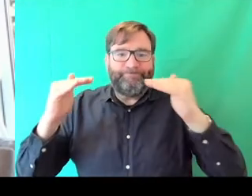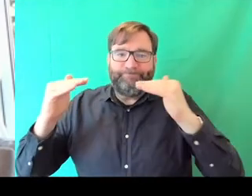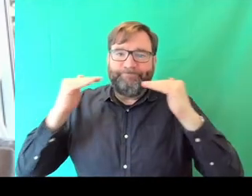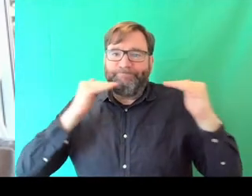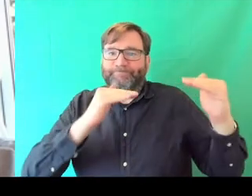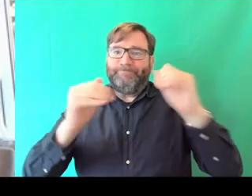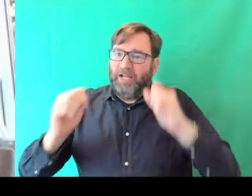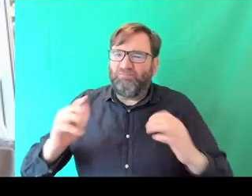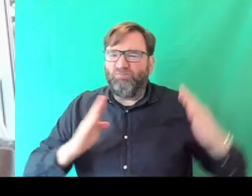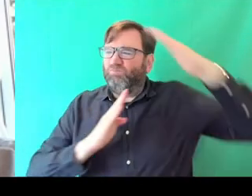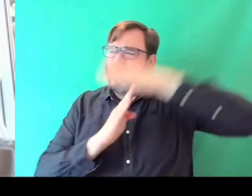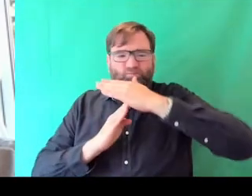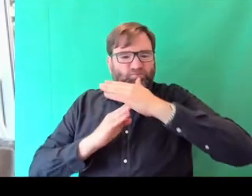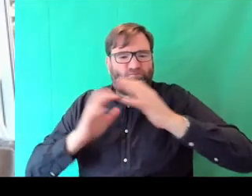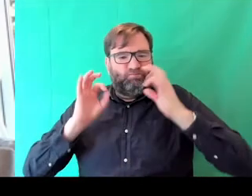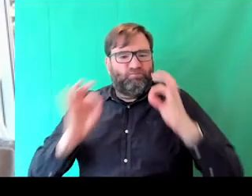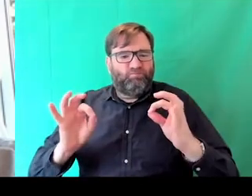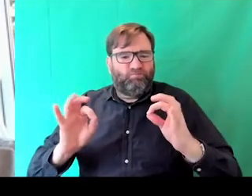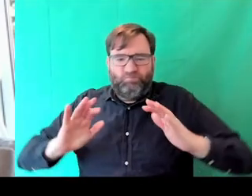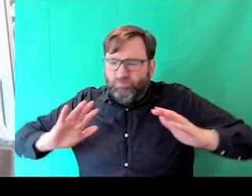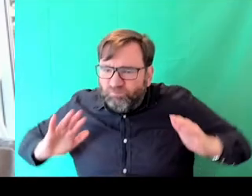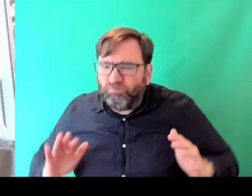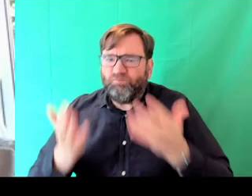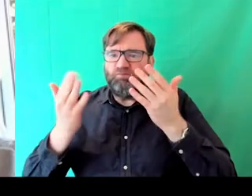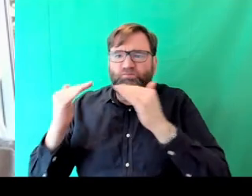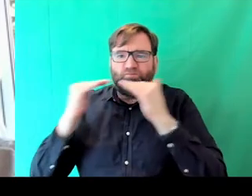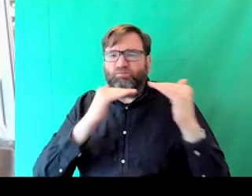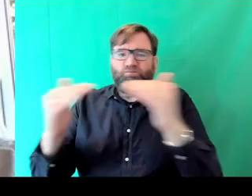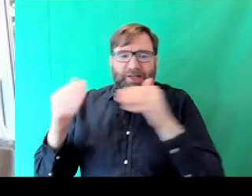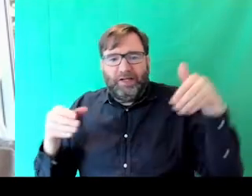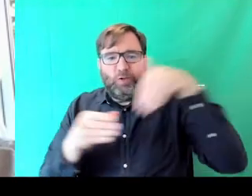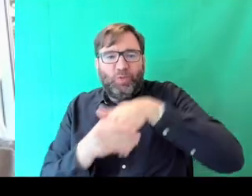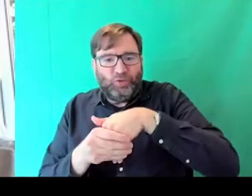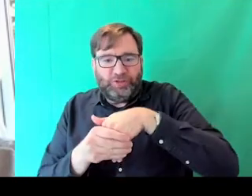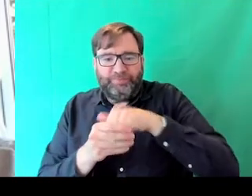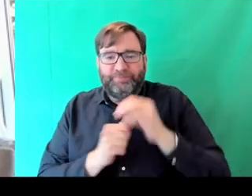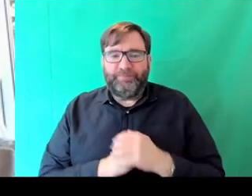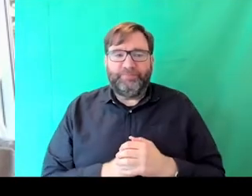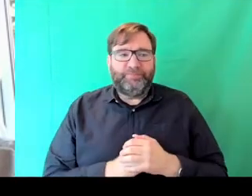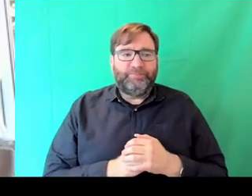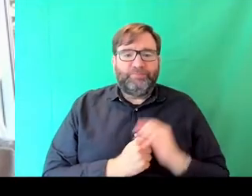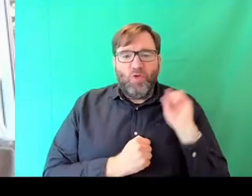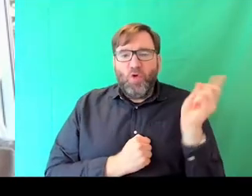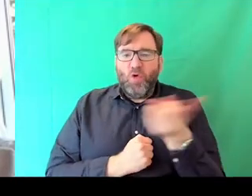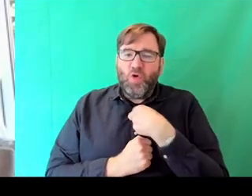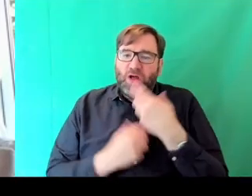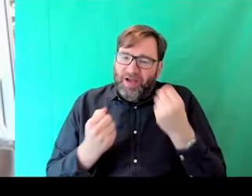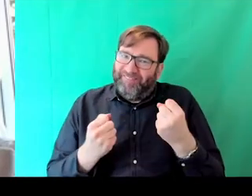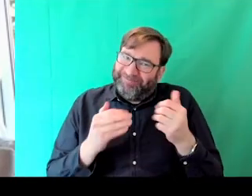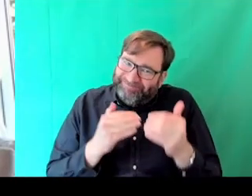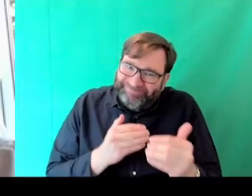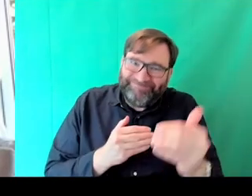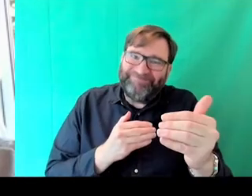more accessible and more equitable. But the potential is there, you know, as a coach of a mixed ability rugby